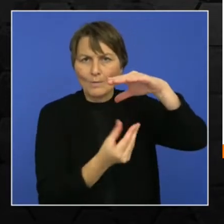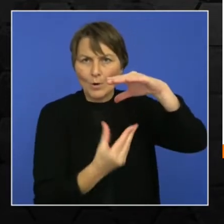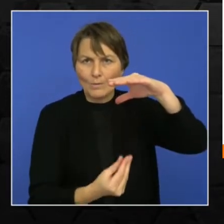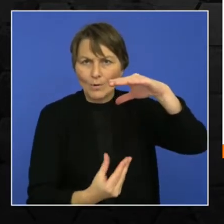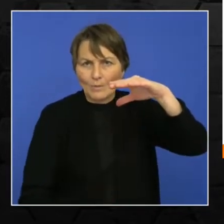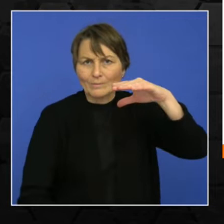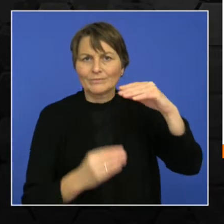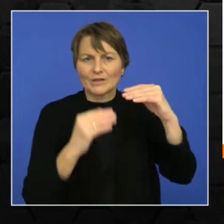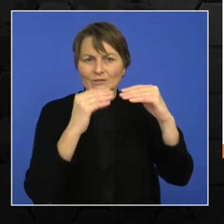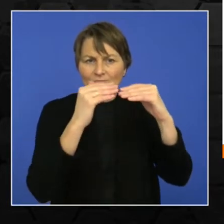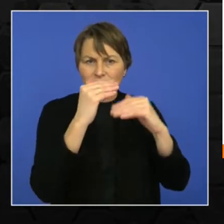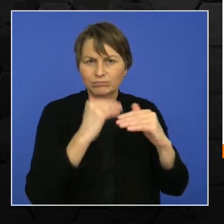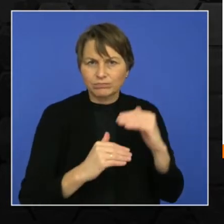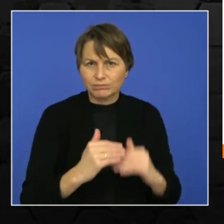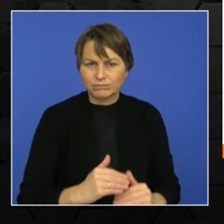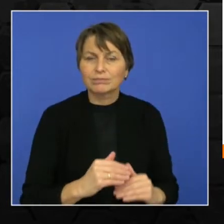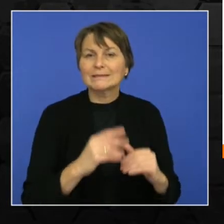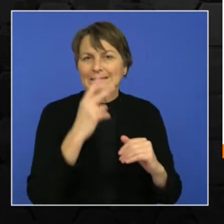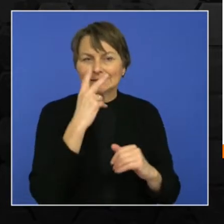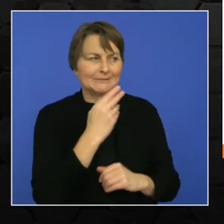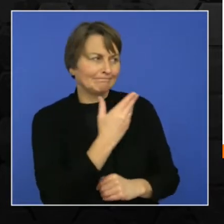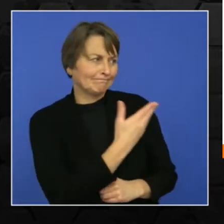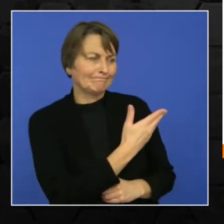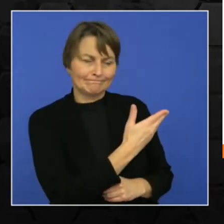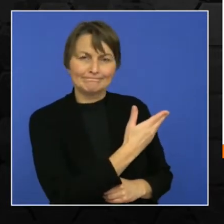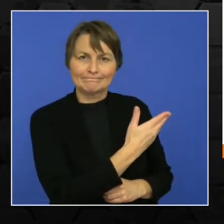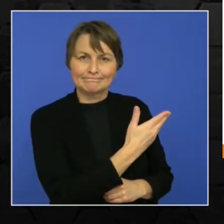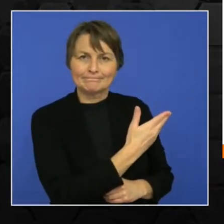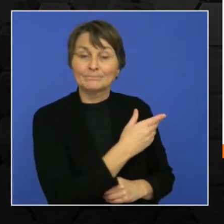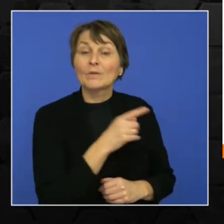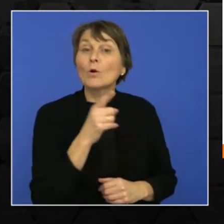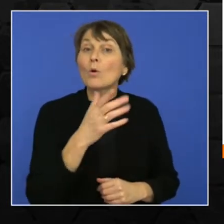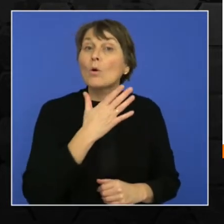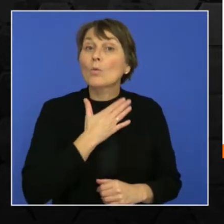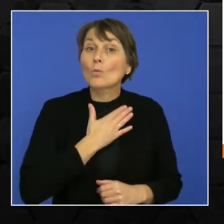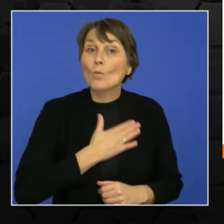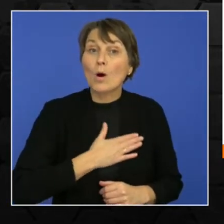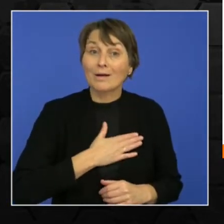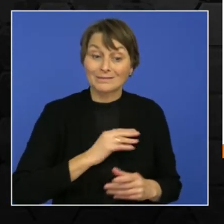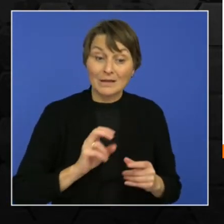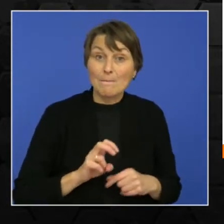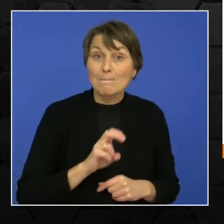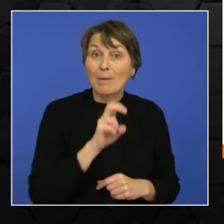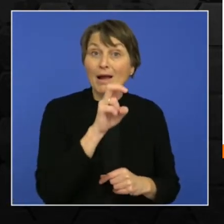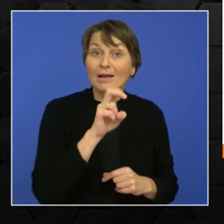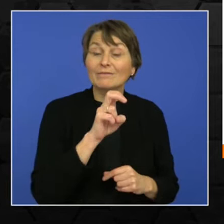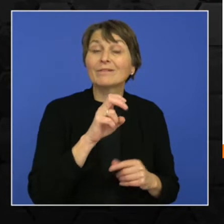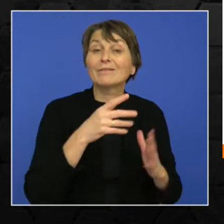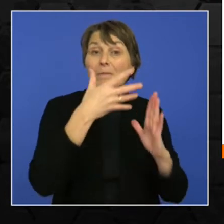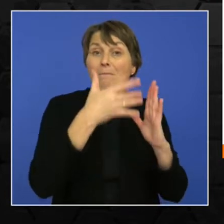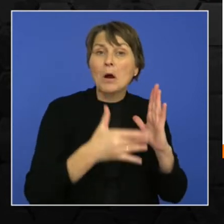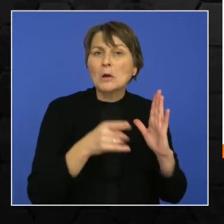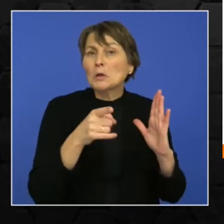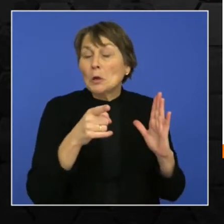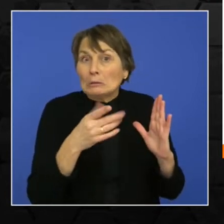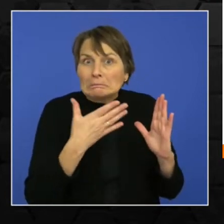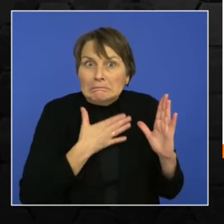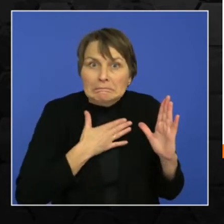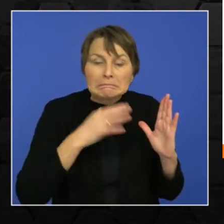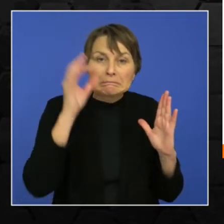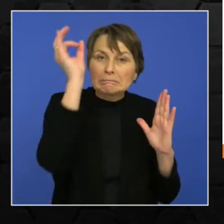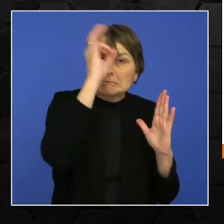shaped model, TFJS converter. If you are like a Python developer, you are not in JavaScript developer, suppose. So what you can do, you can